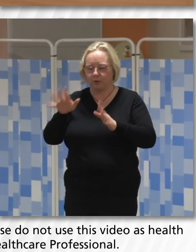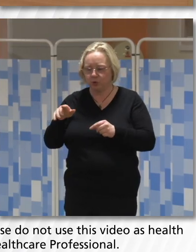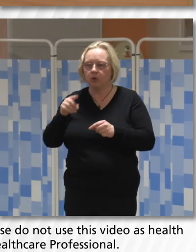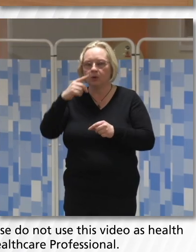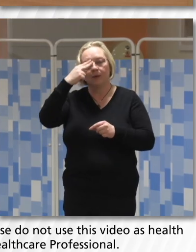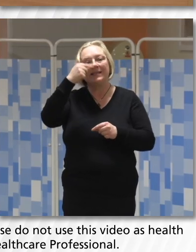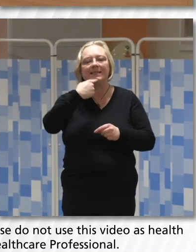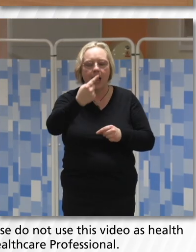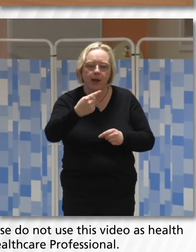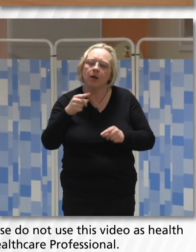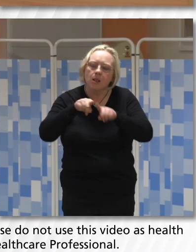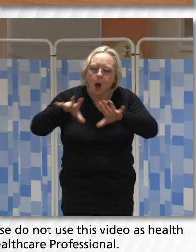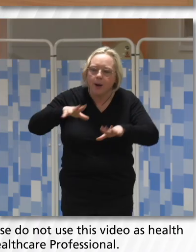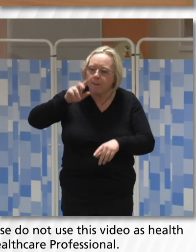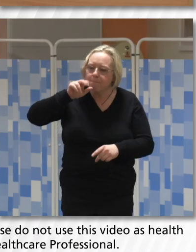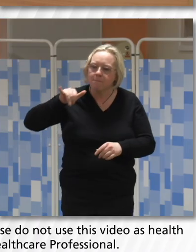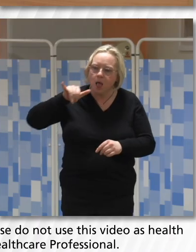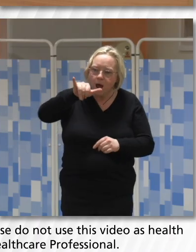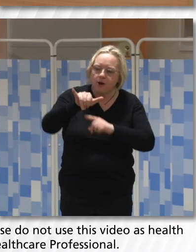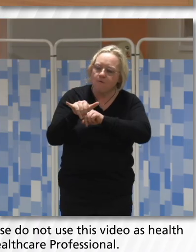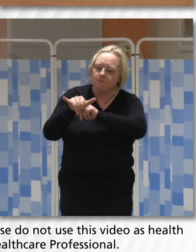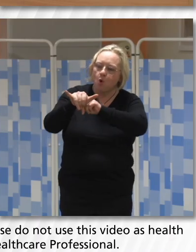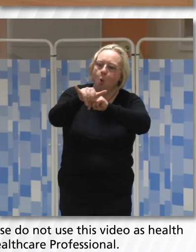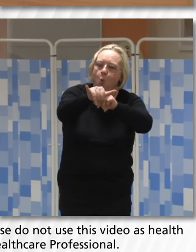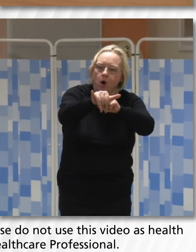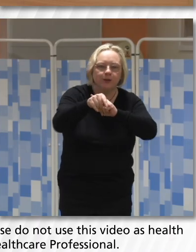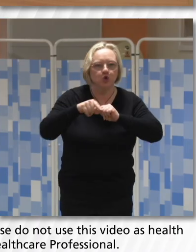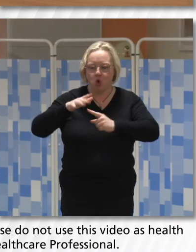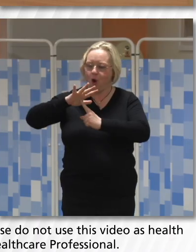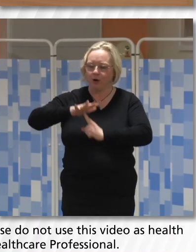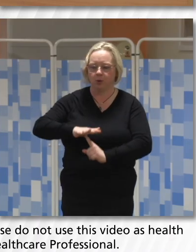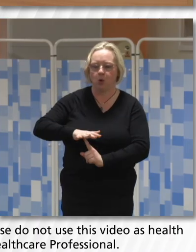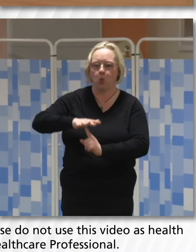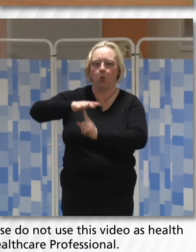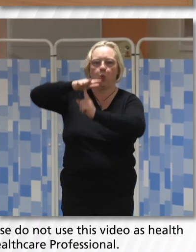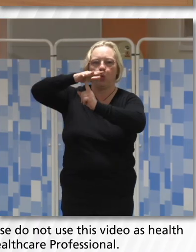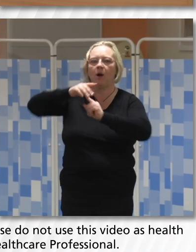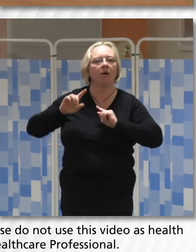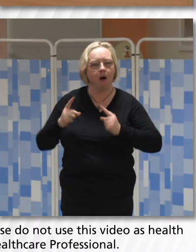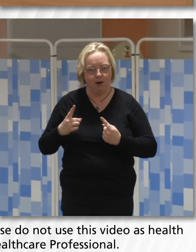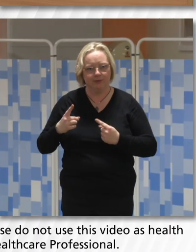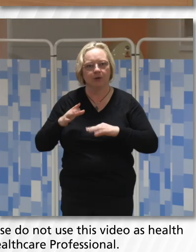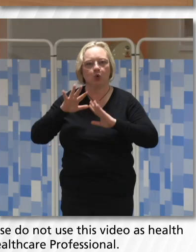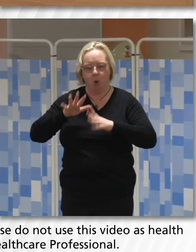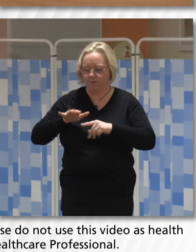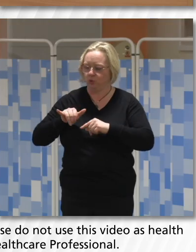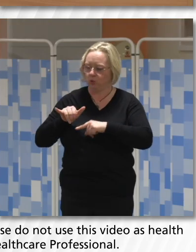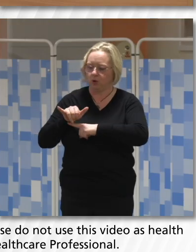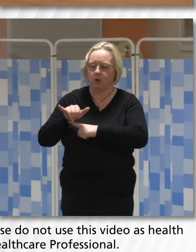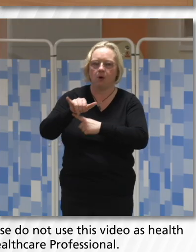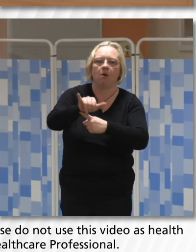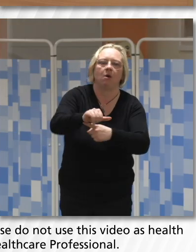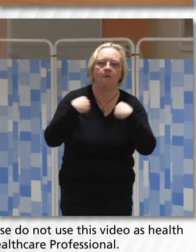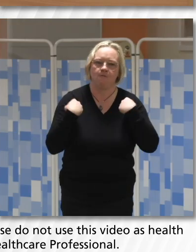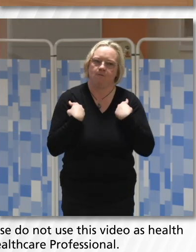actually help them get out of low sofas when they've gone to visit a friend, chair, anywhere else. The ability to do it is